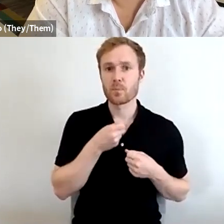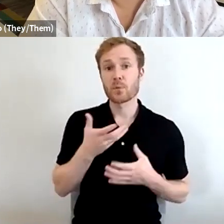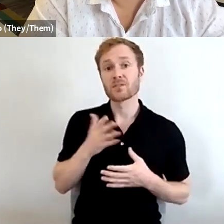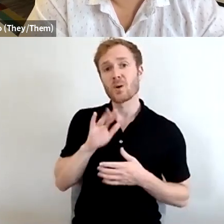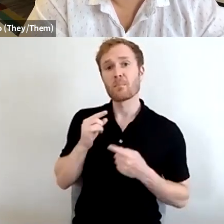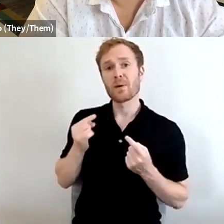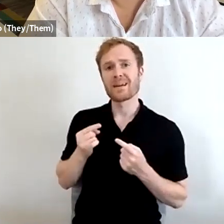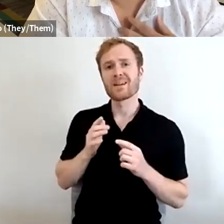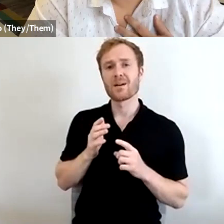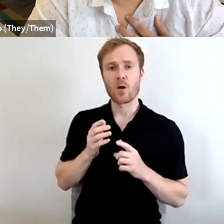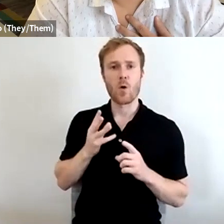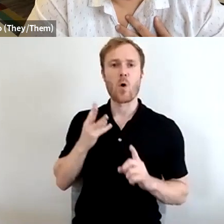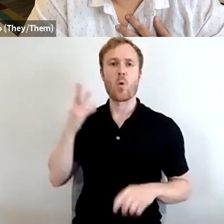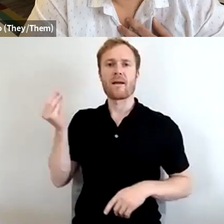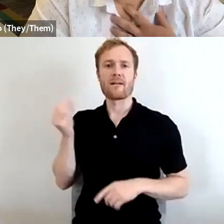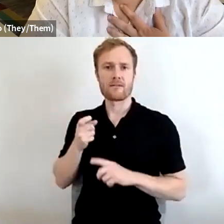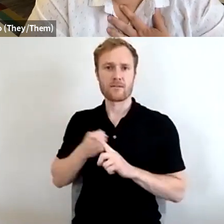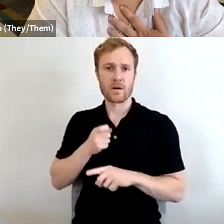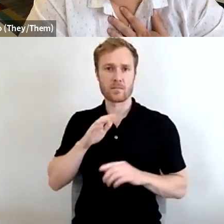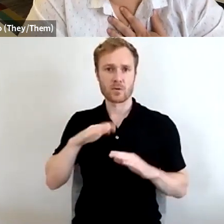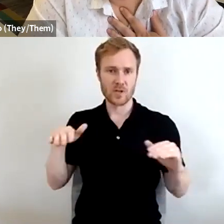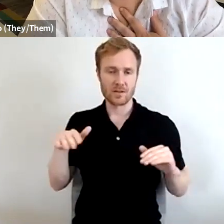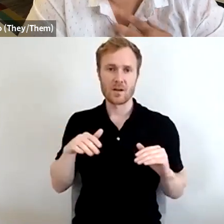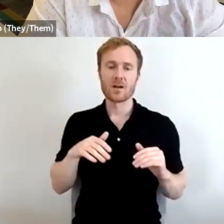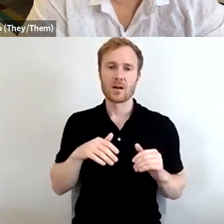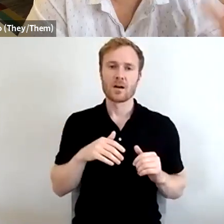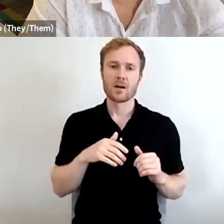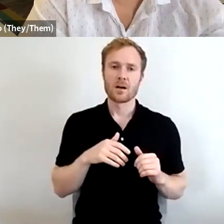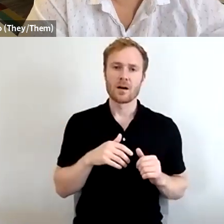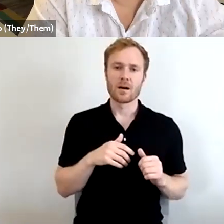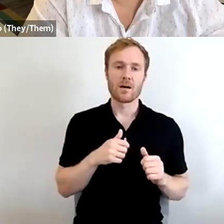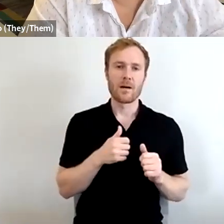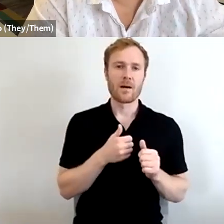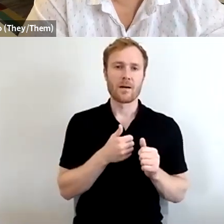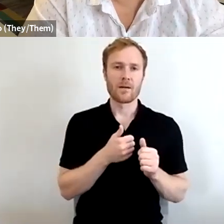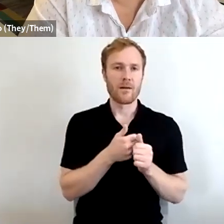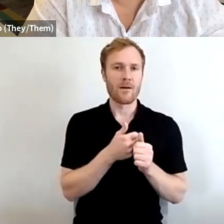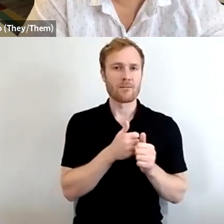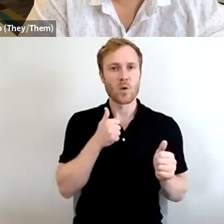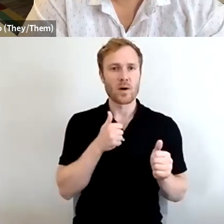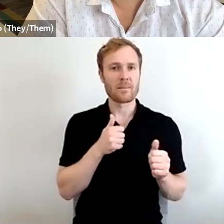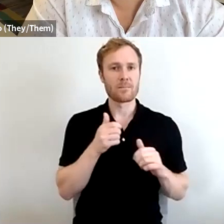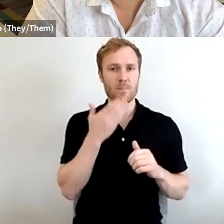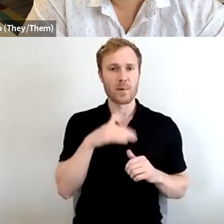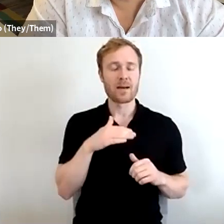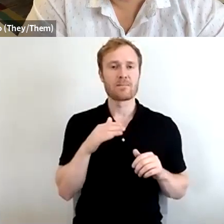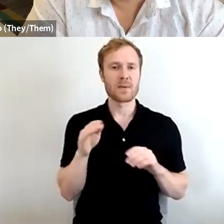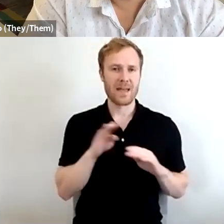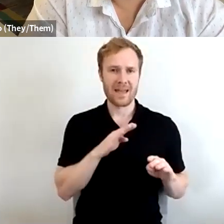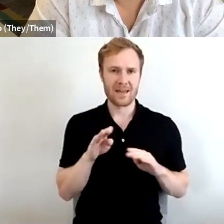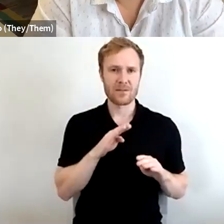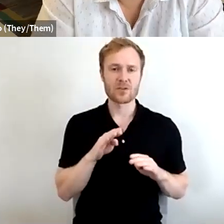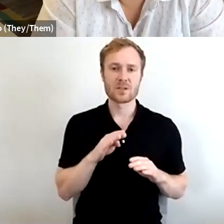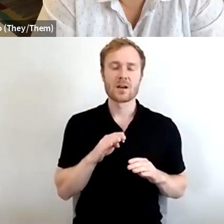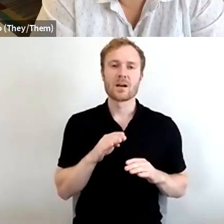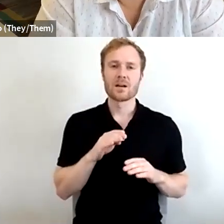good before you feel good. This is not my words. This is not my information. This is literally a researched video program. But if you think about